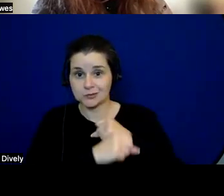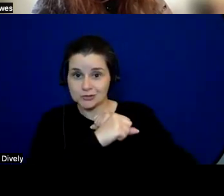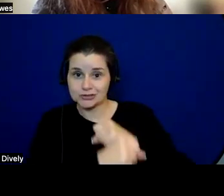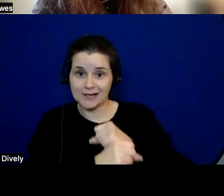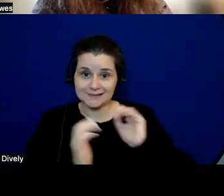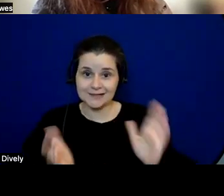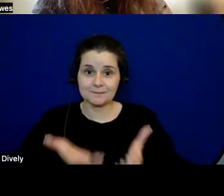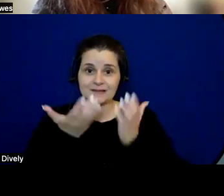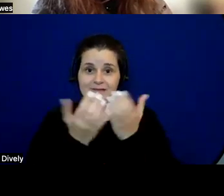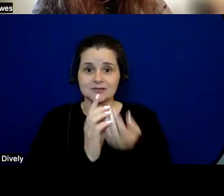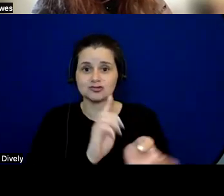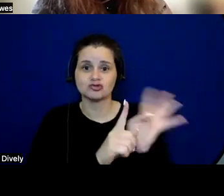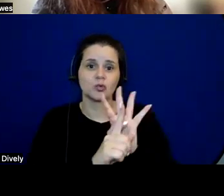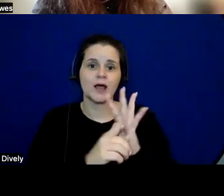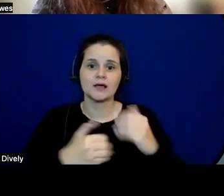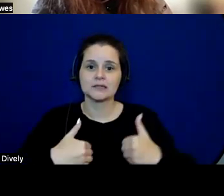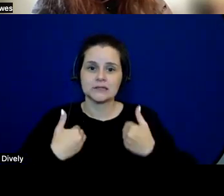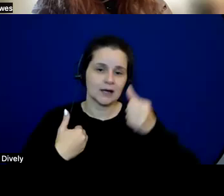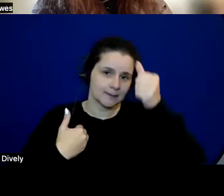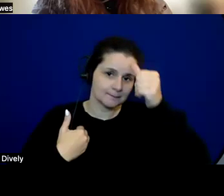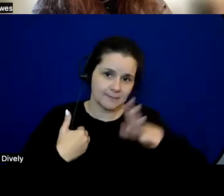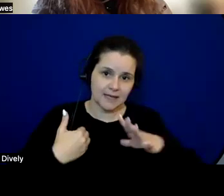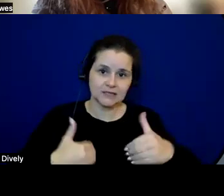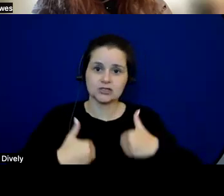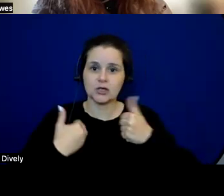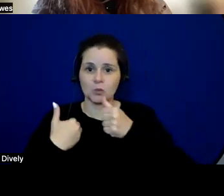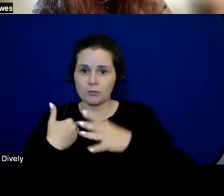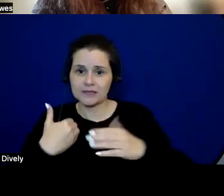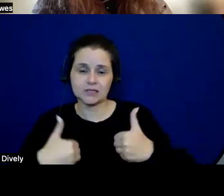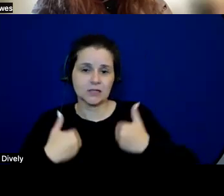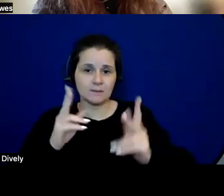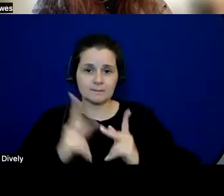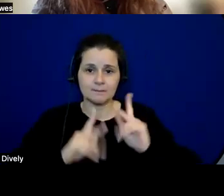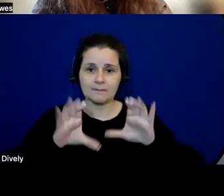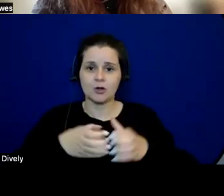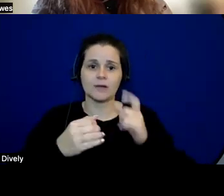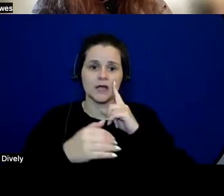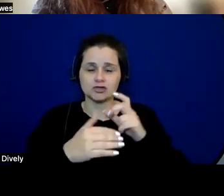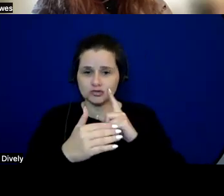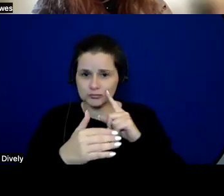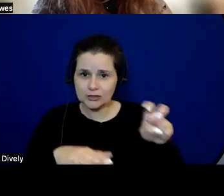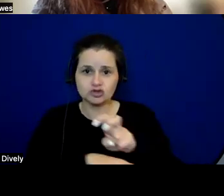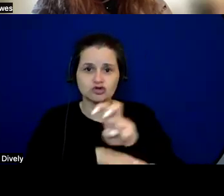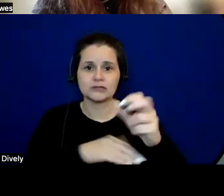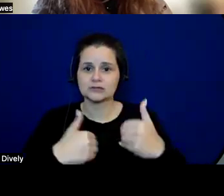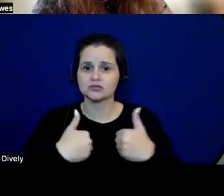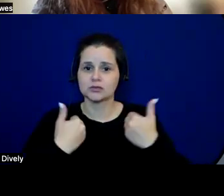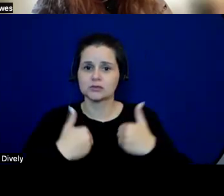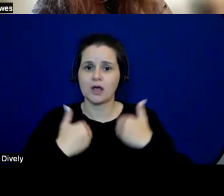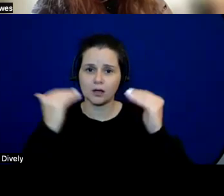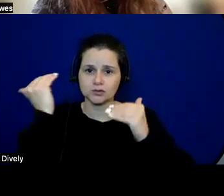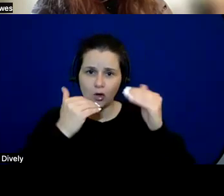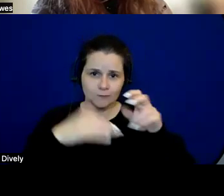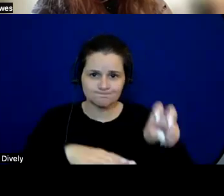and surround young men, young women, and young folks who are making that journey into young adulthood. And so when